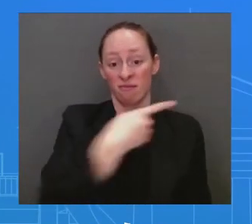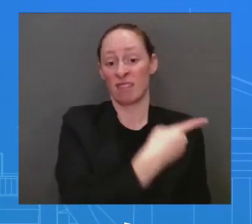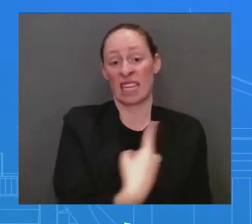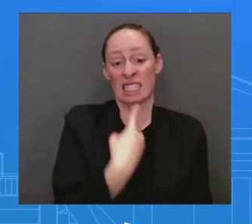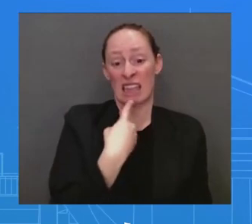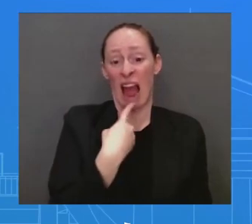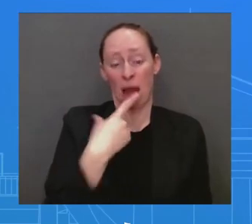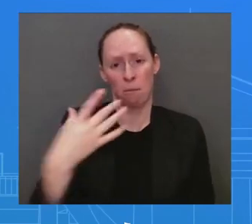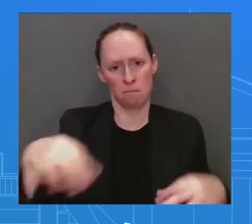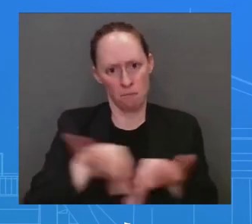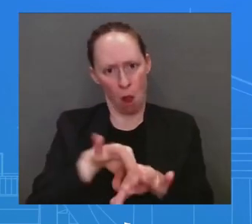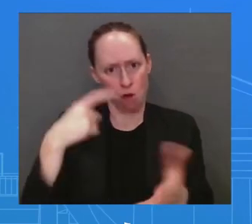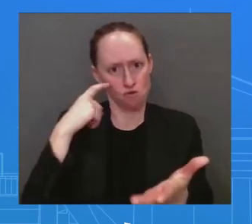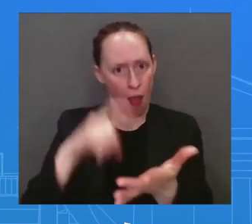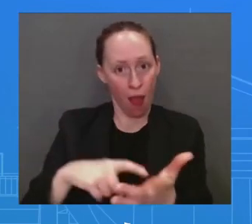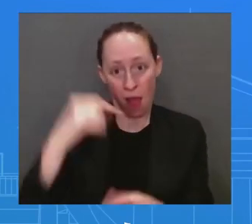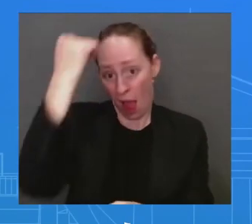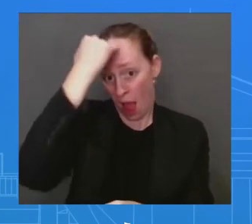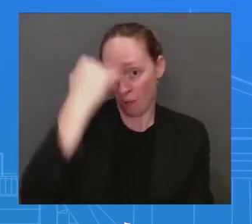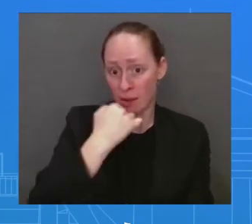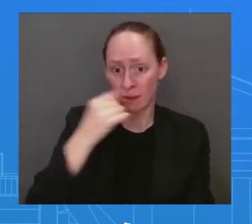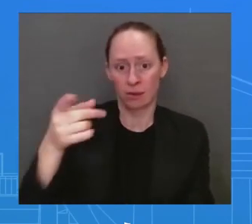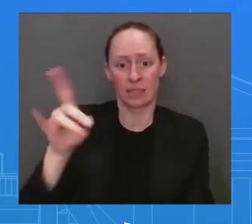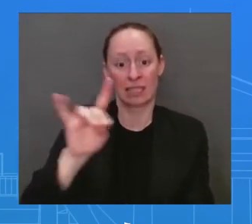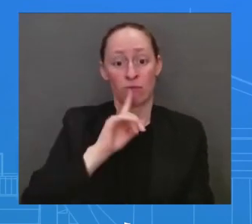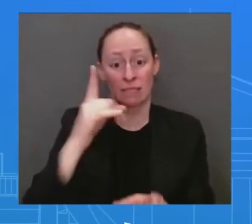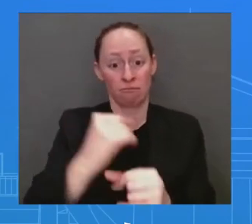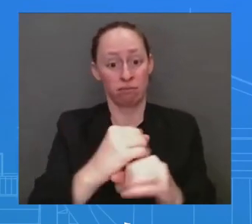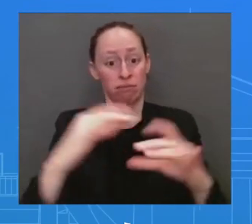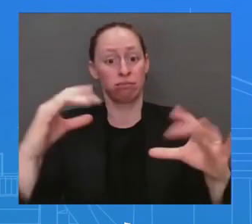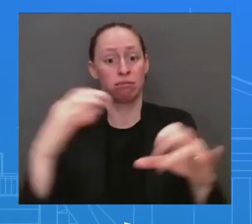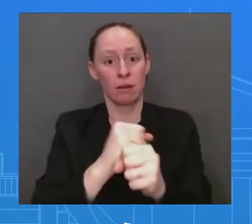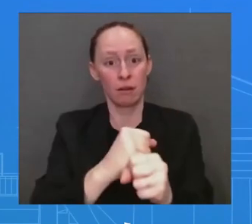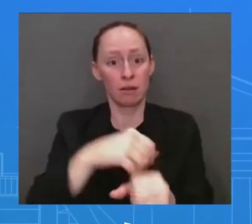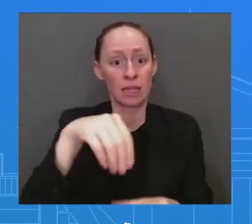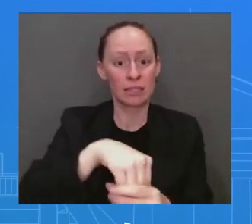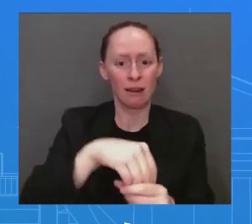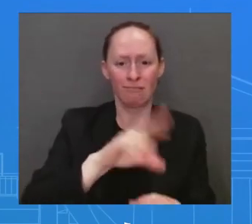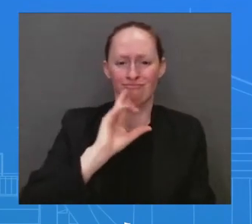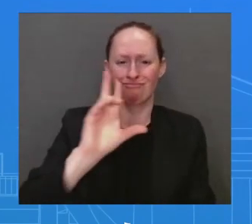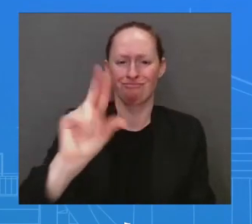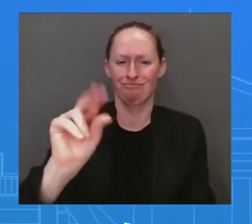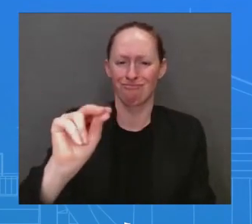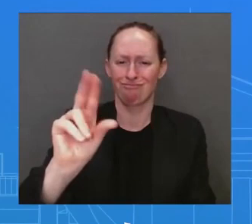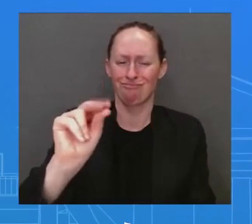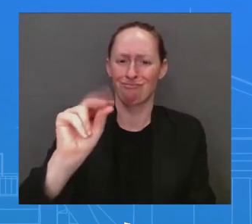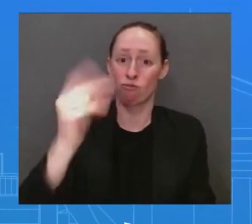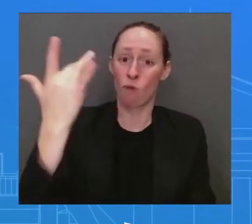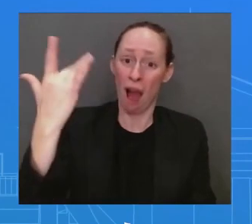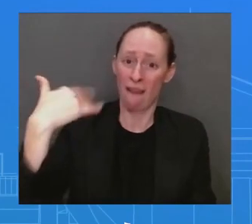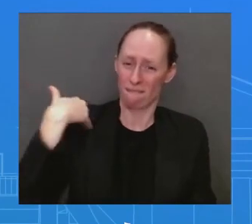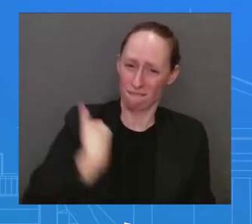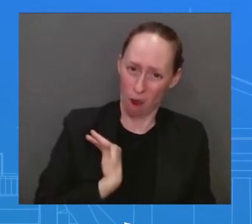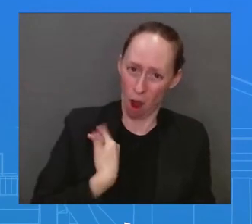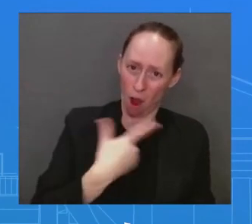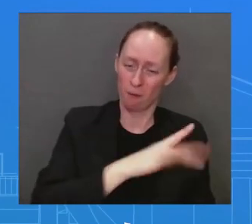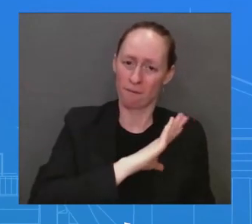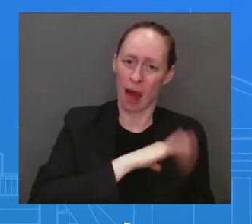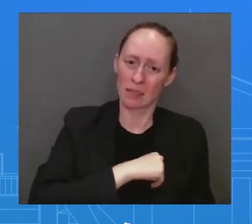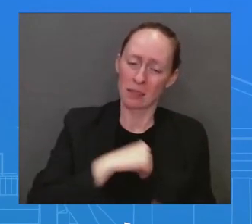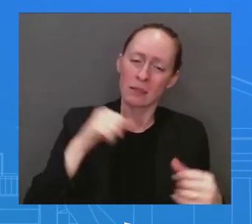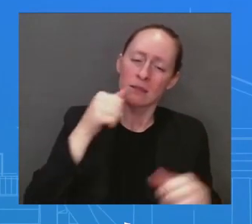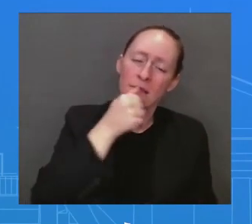vacuum. The Palestinian people have been subjected to 56 years of suffocating occupation. They've seen their land steadily devoured by settlements, plagued by violence. It goes